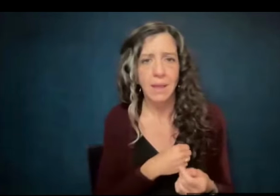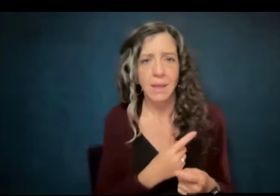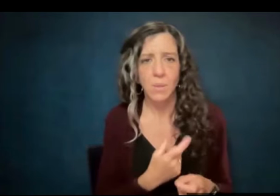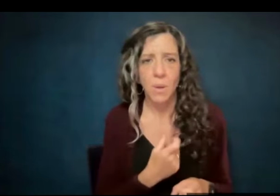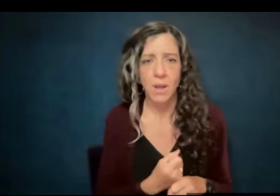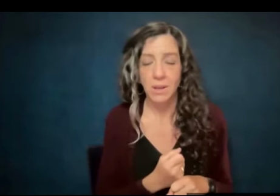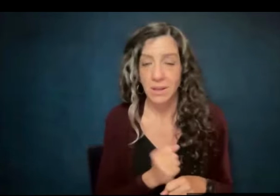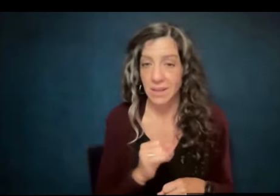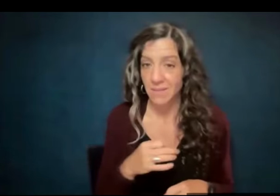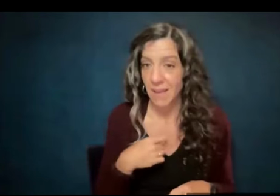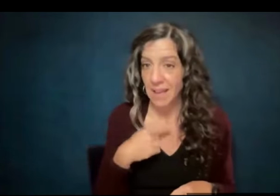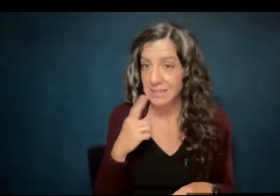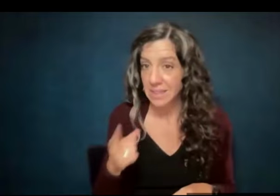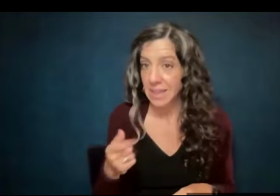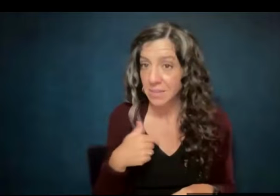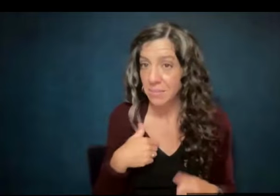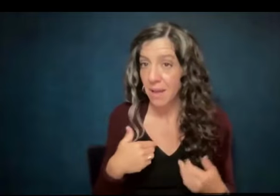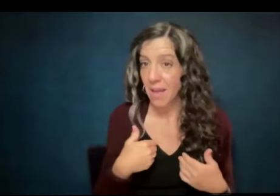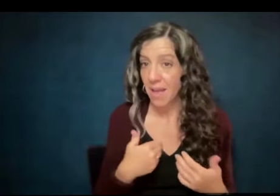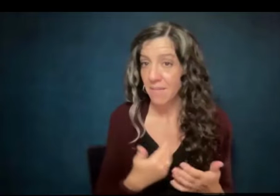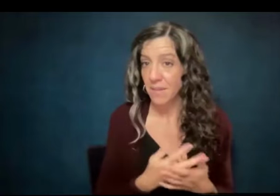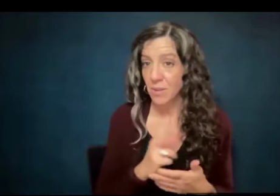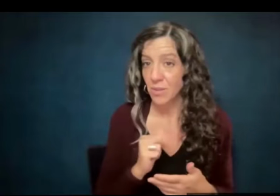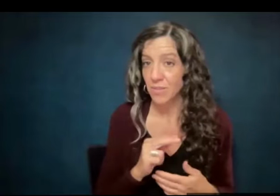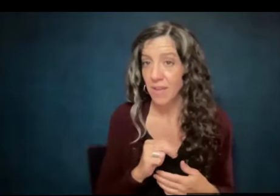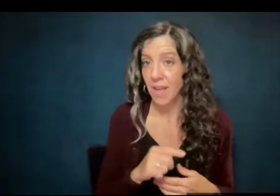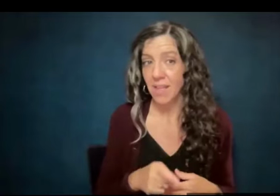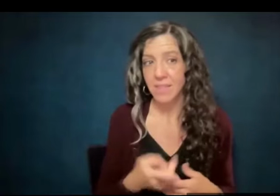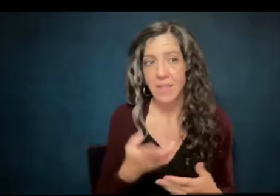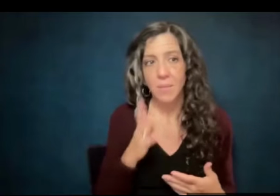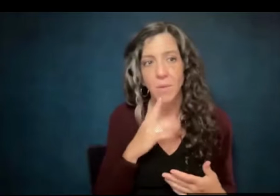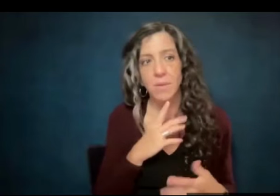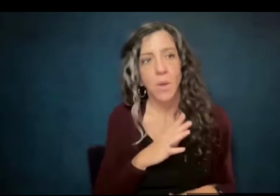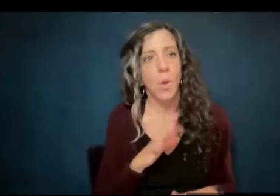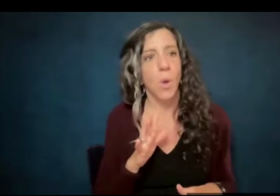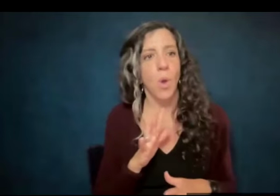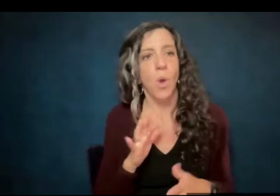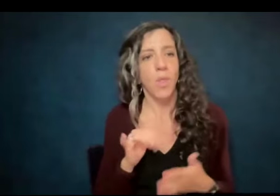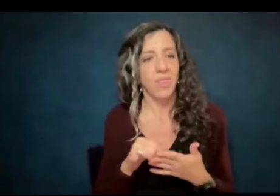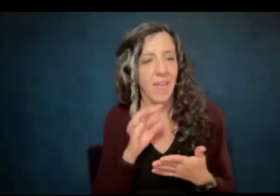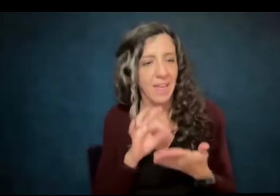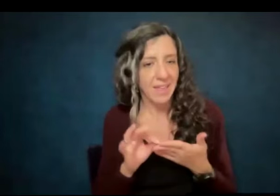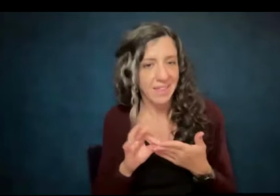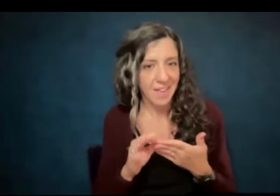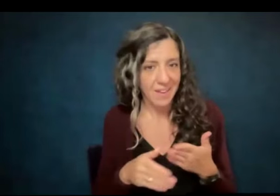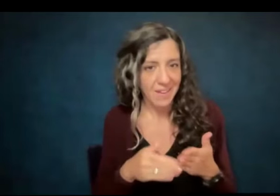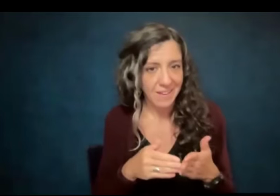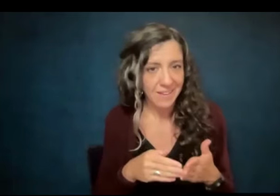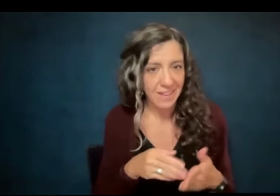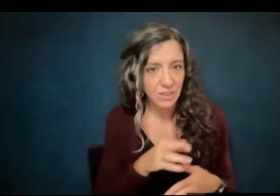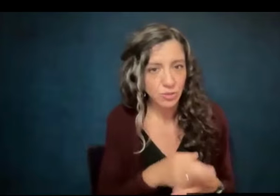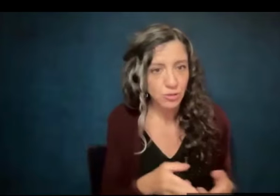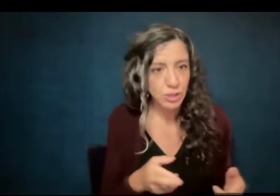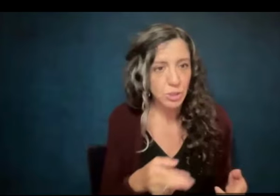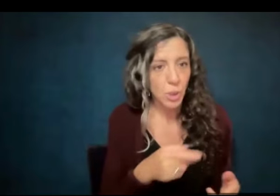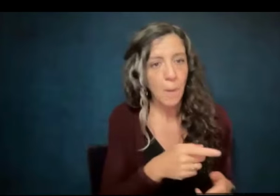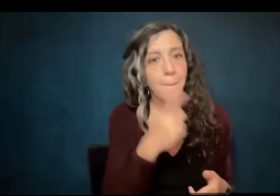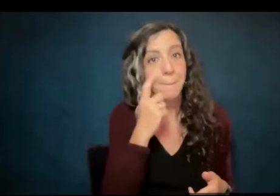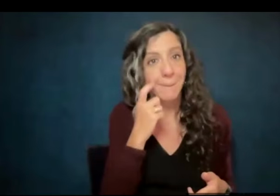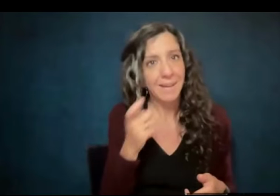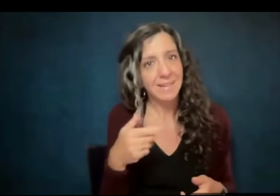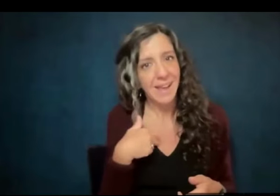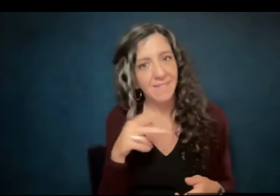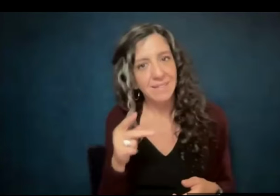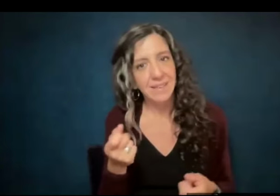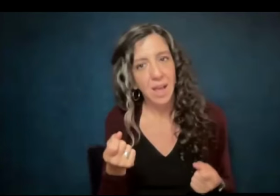them I have a new van, they might say, oh, wait a minute, that's going to count as a resource. You've got a second vehicle. But if I tell them